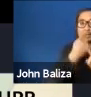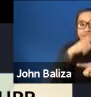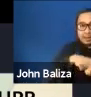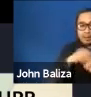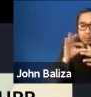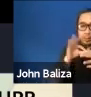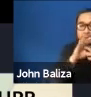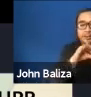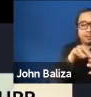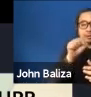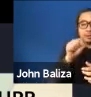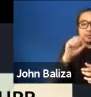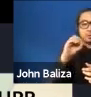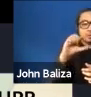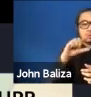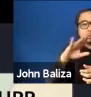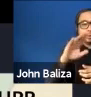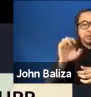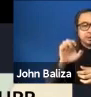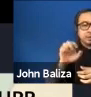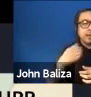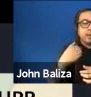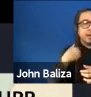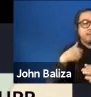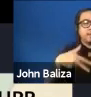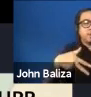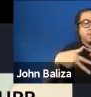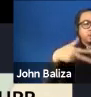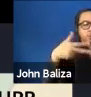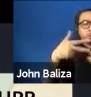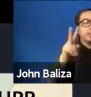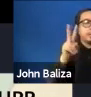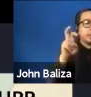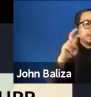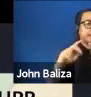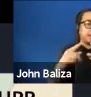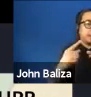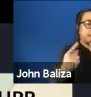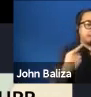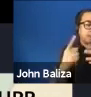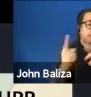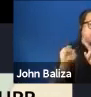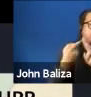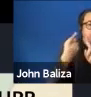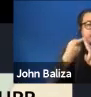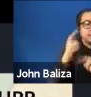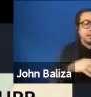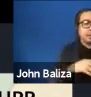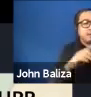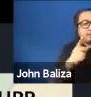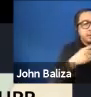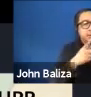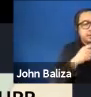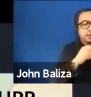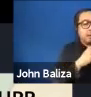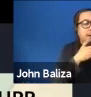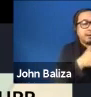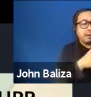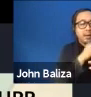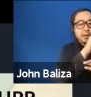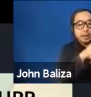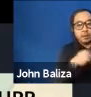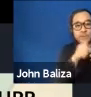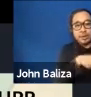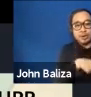3 topics that we prioritized. One is the anti-discrimination law, 2, same-sex marriage law,